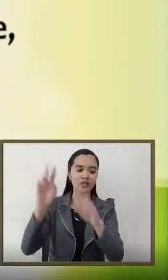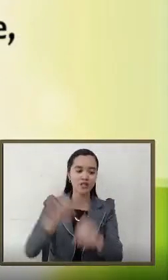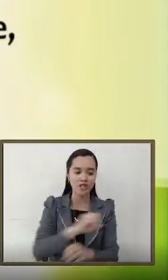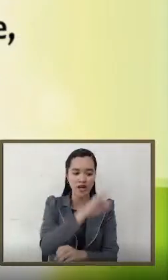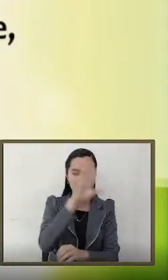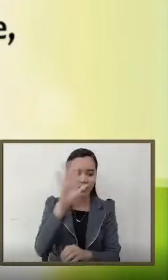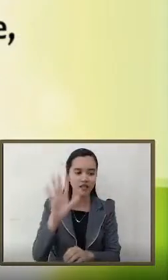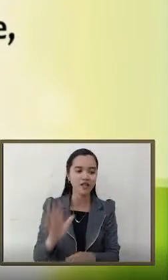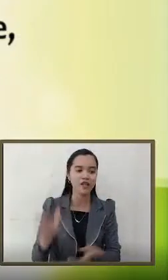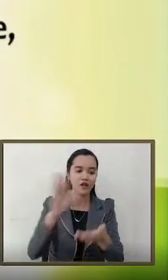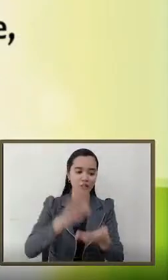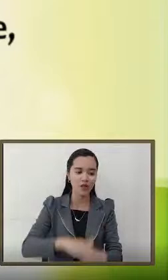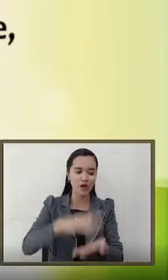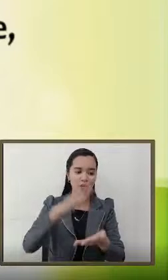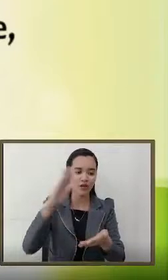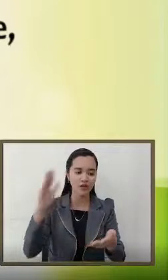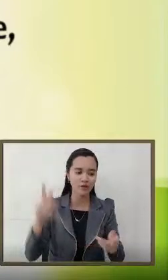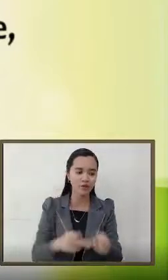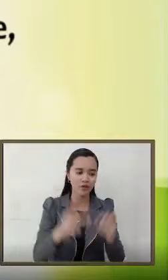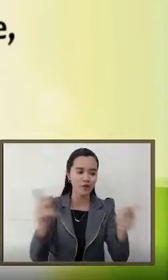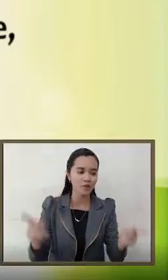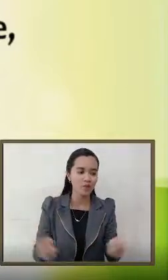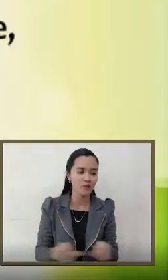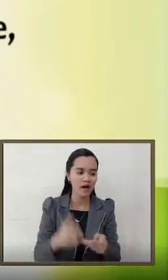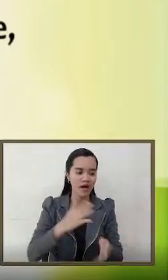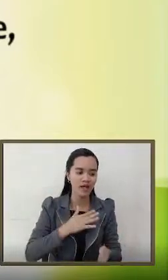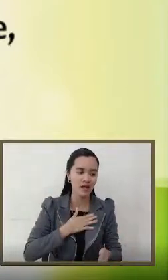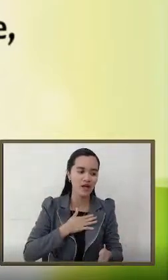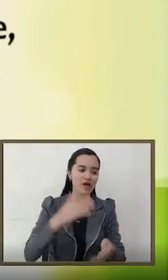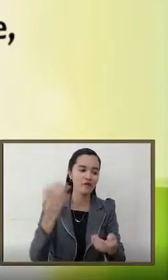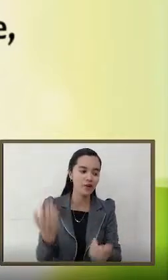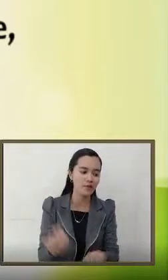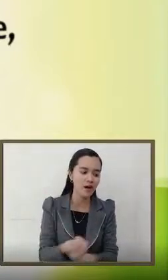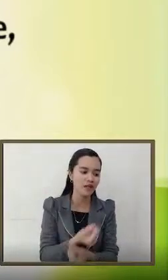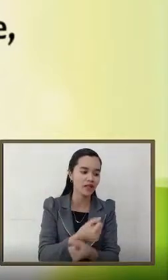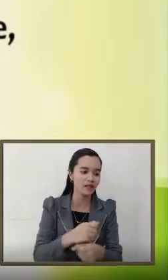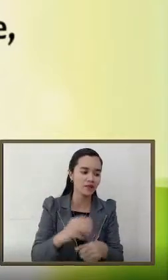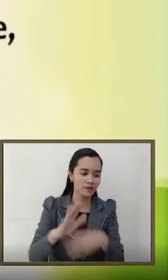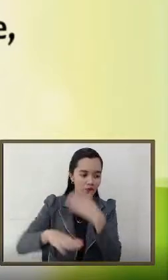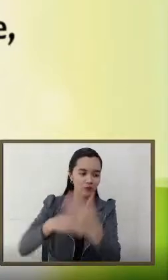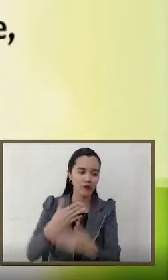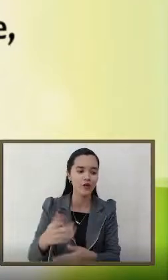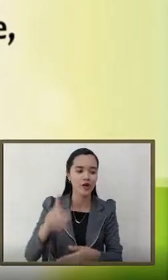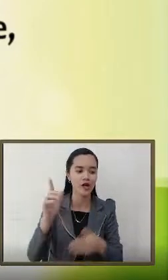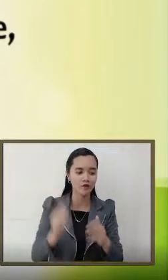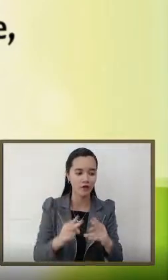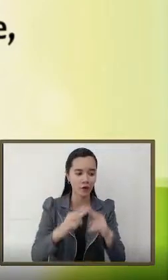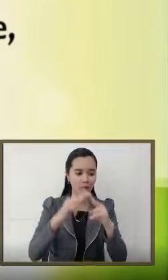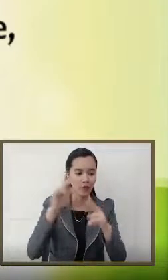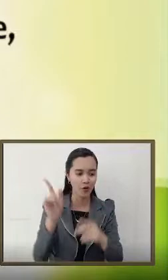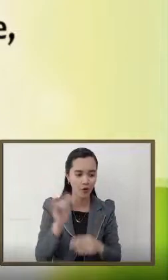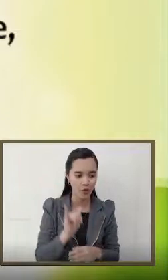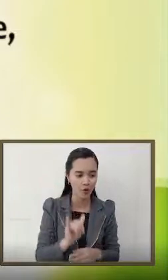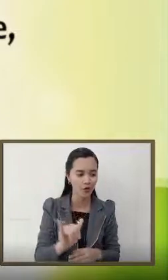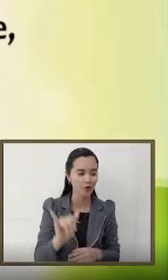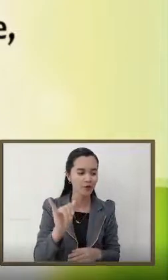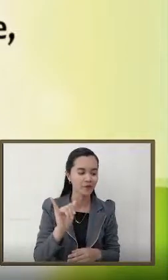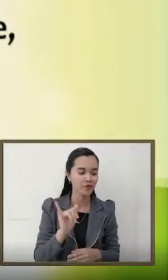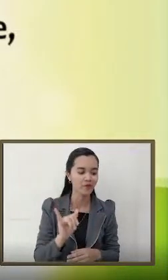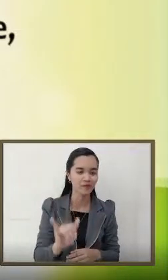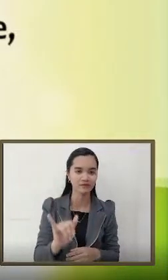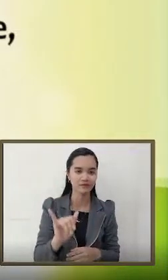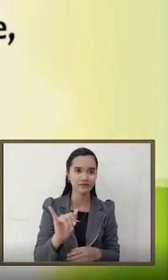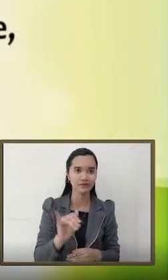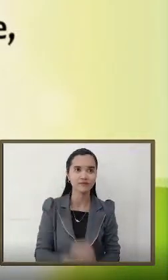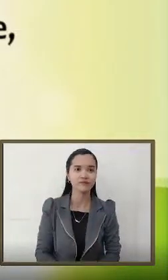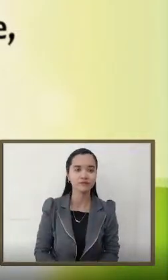beauty shining, glory shore, my heaven, my home forevermore. Alam niyo po mga